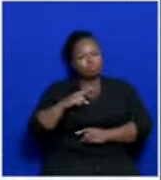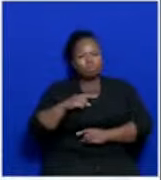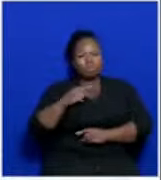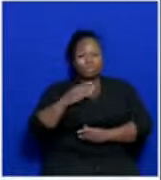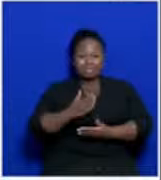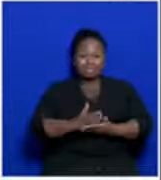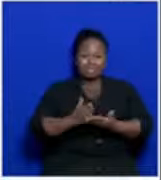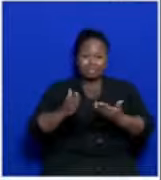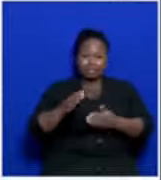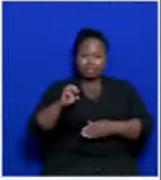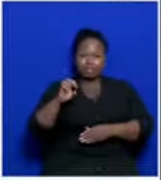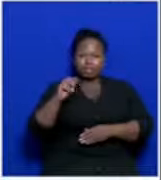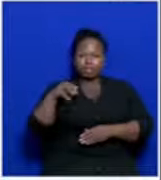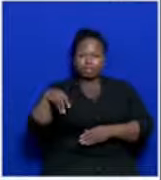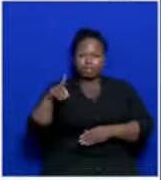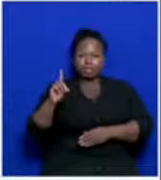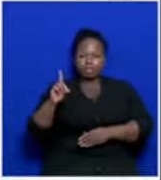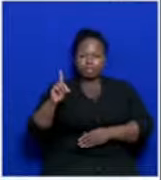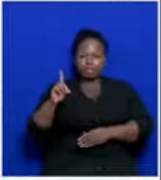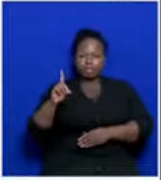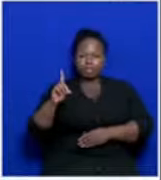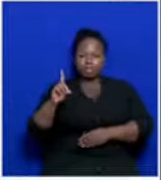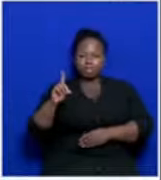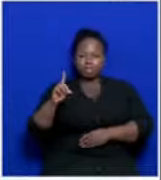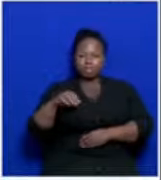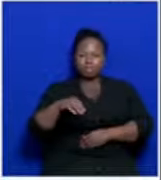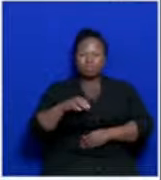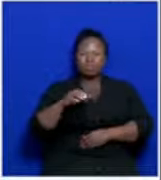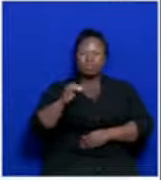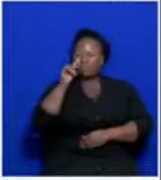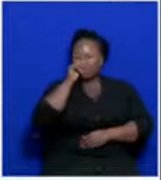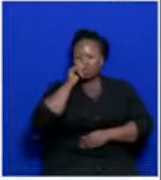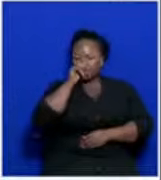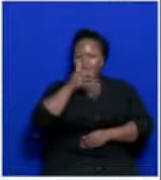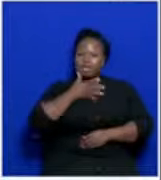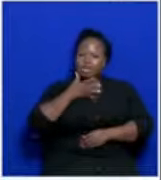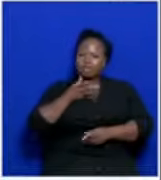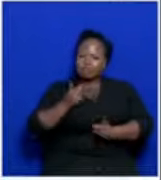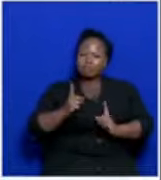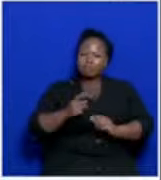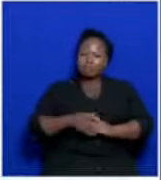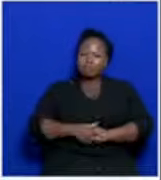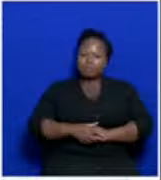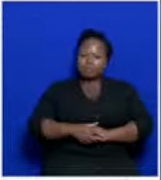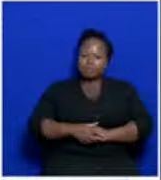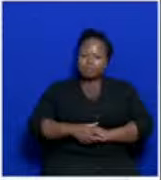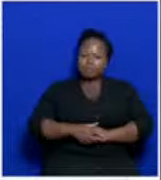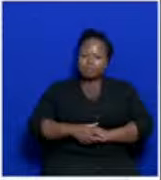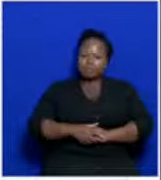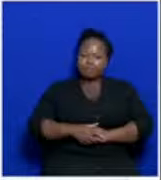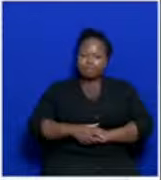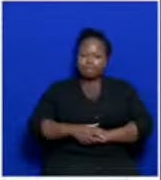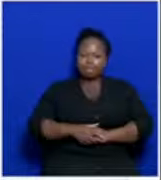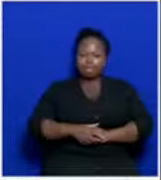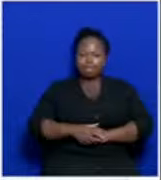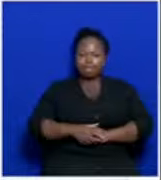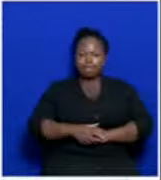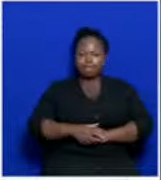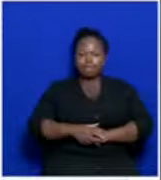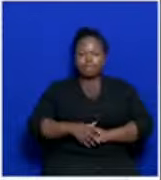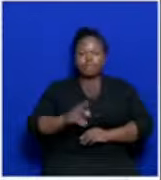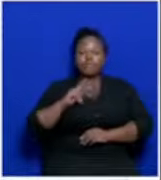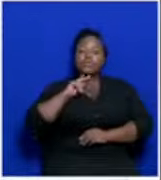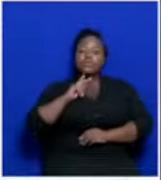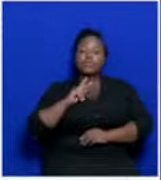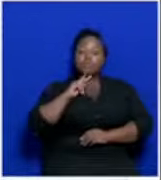officers pure criminals. The voice notes here, because